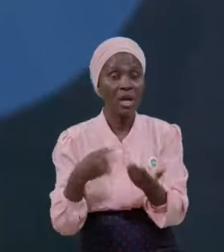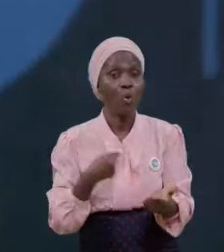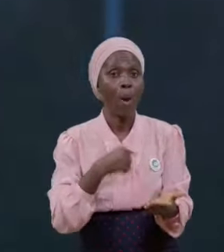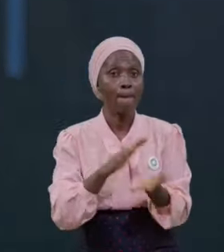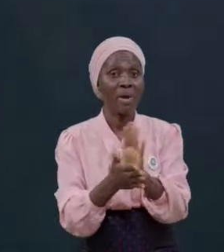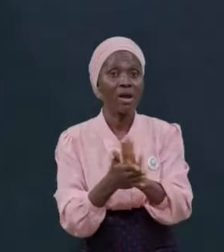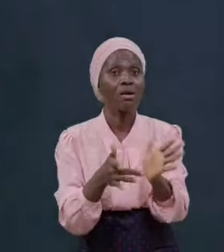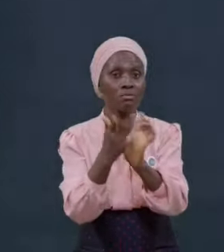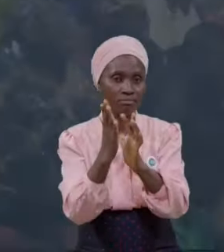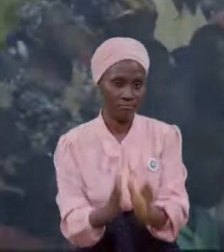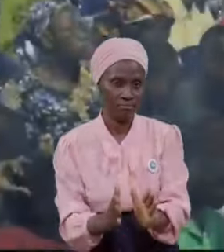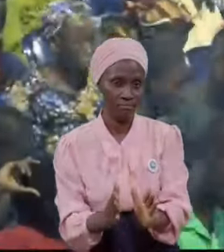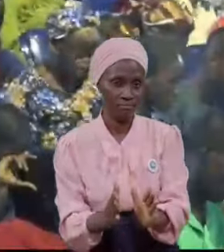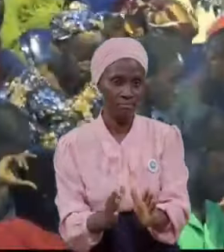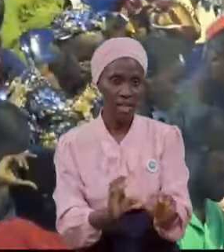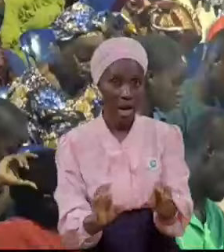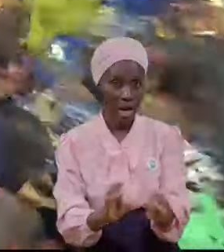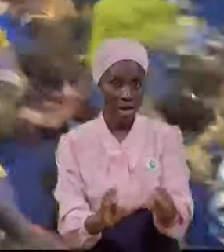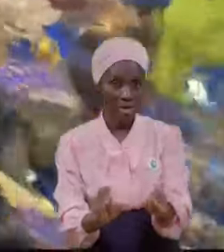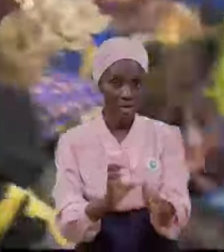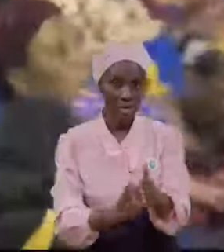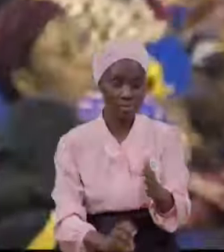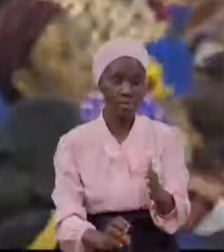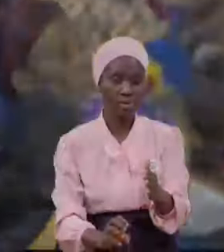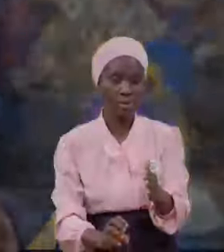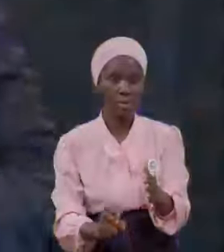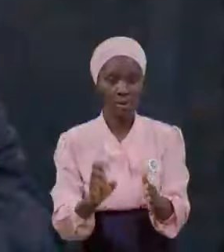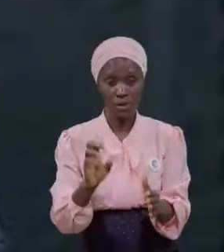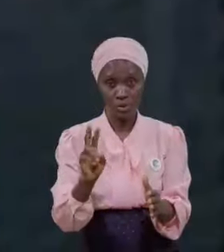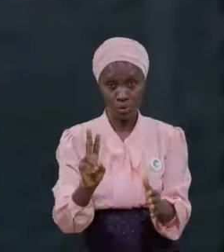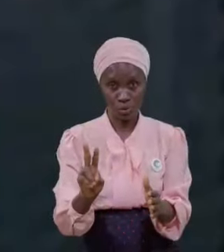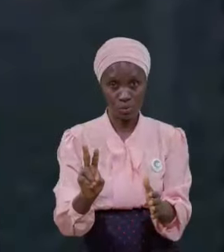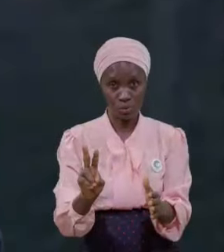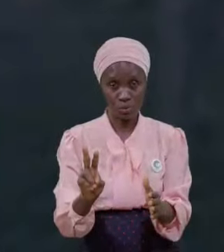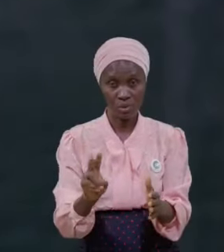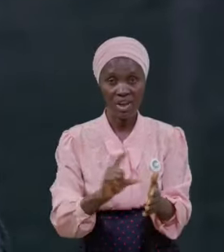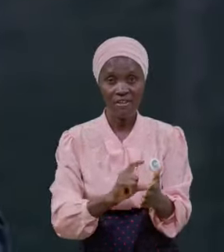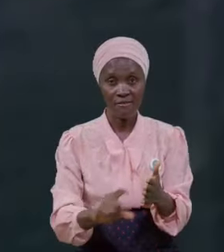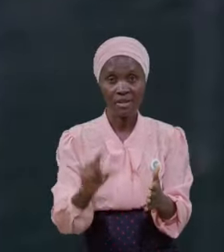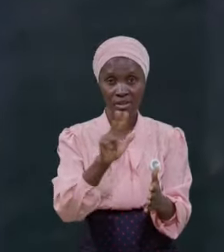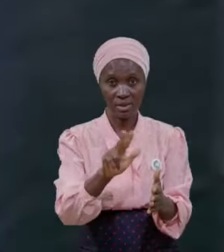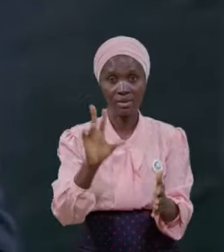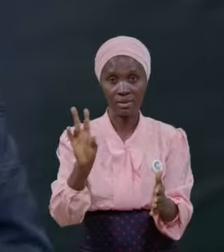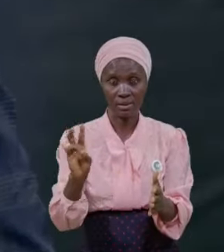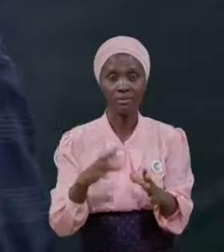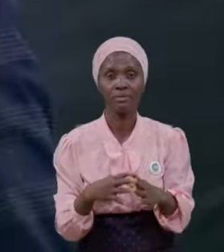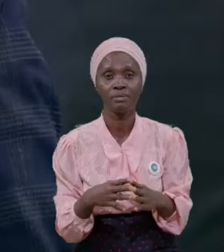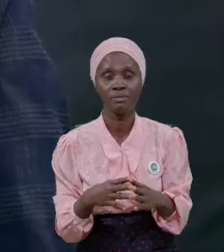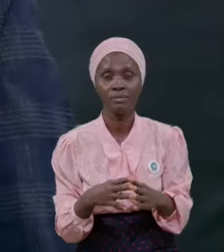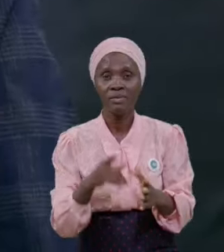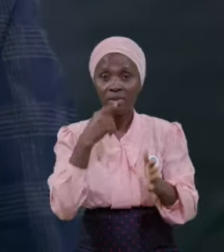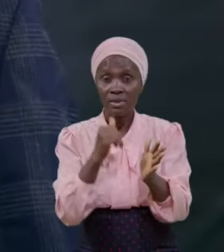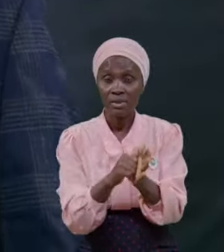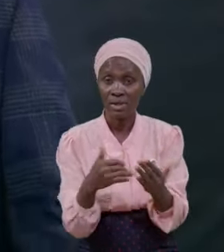Acts chapter 2, verse 37. It says, now when they heard